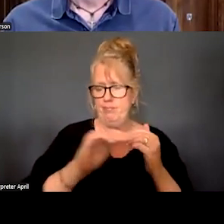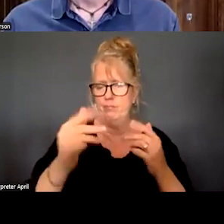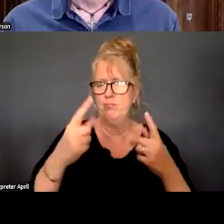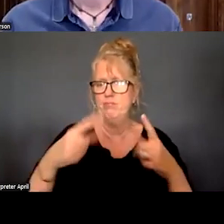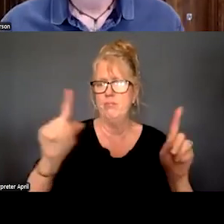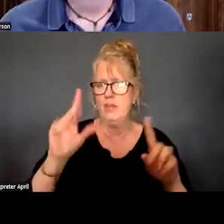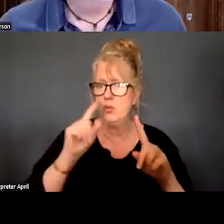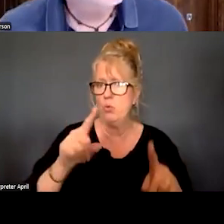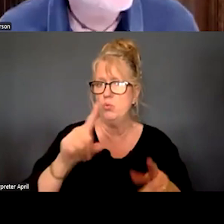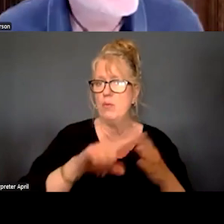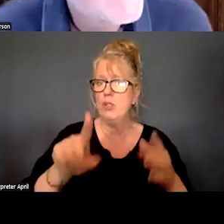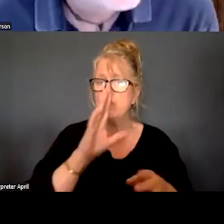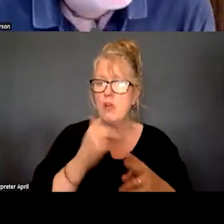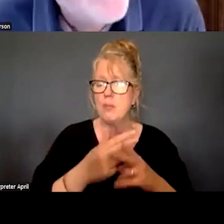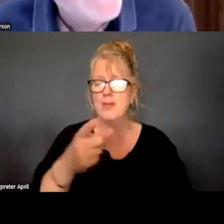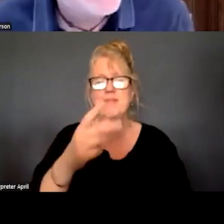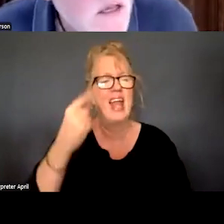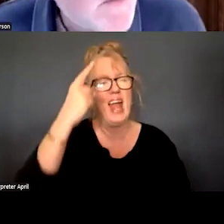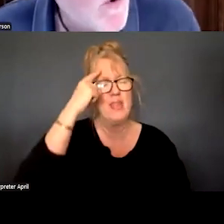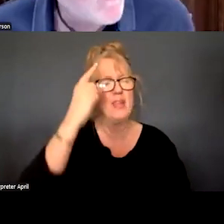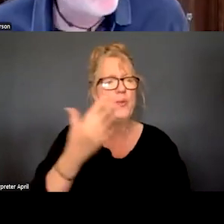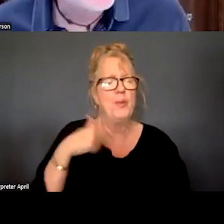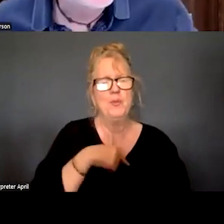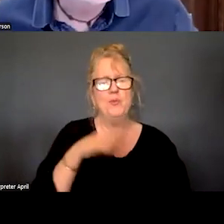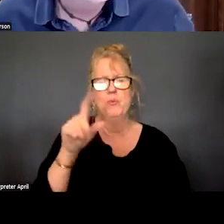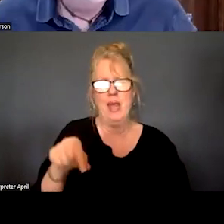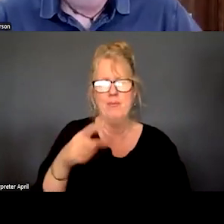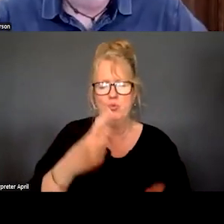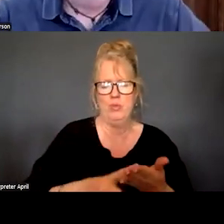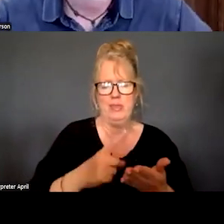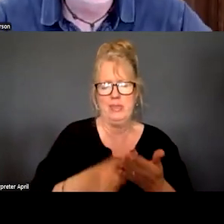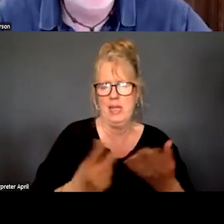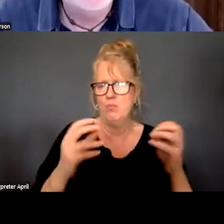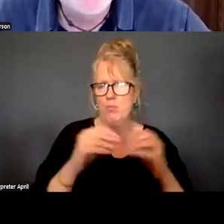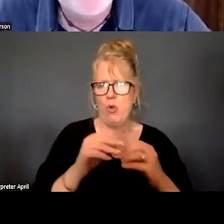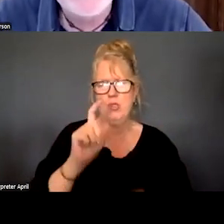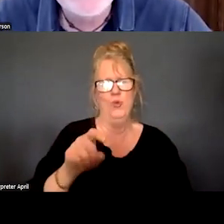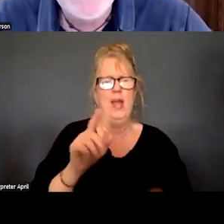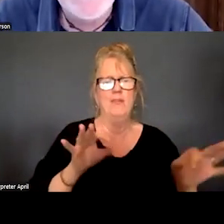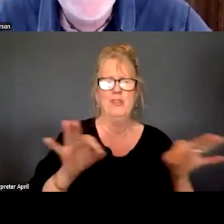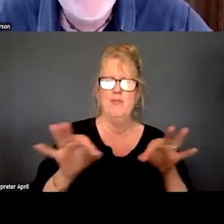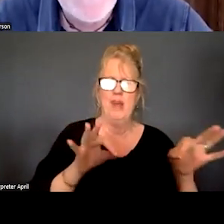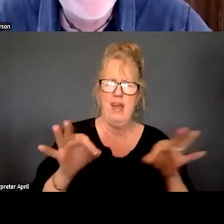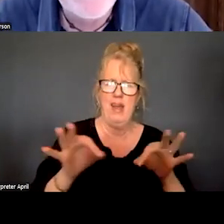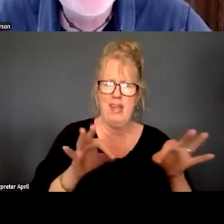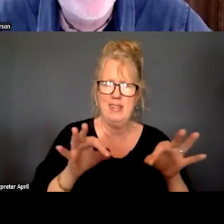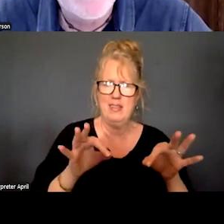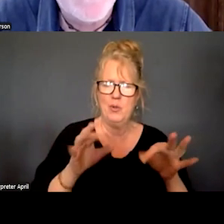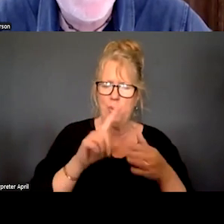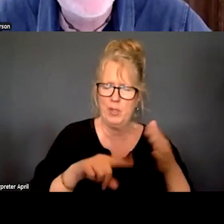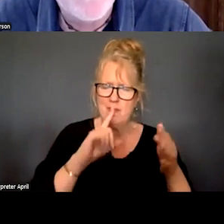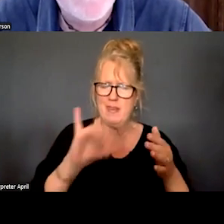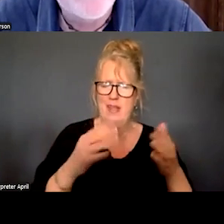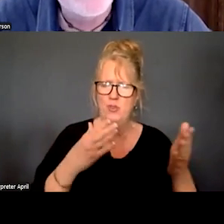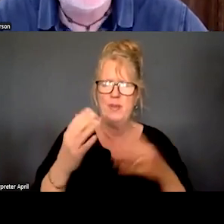talking about? I think one of the things that we have to discuss more is you have to define the service, really, right? I think that's one of the